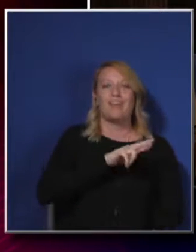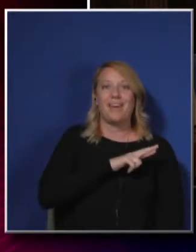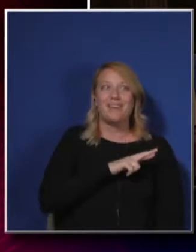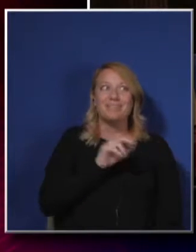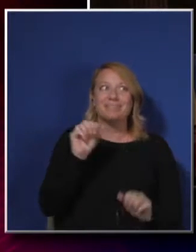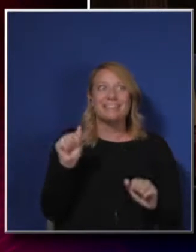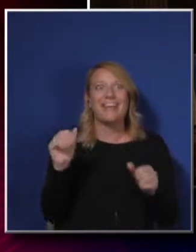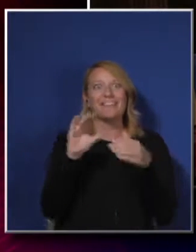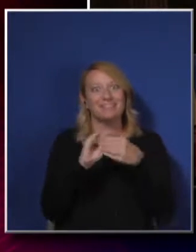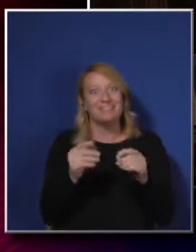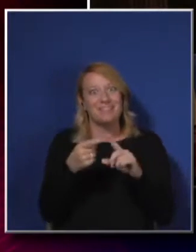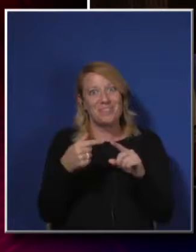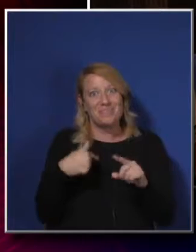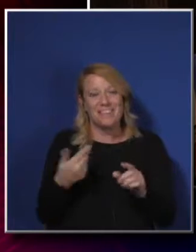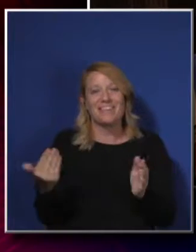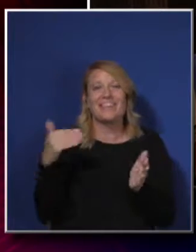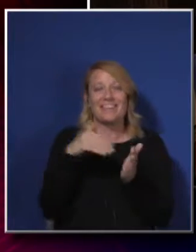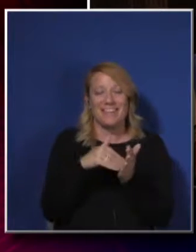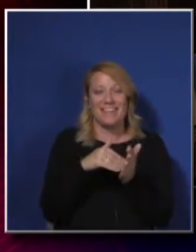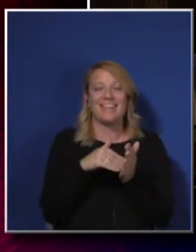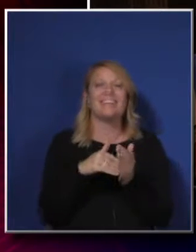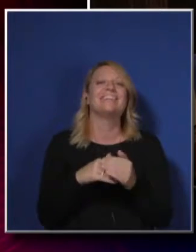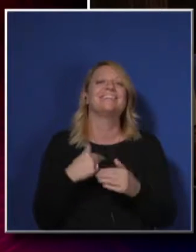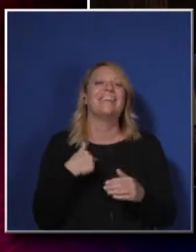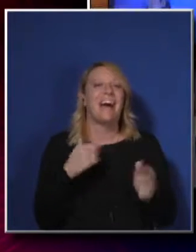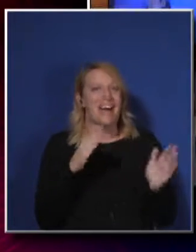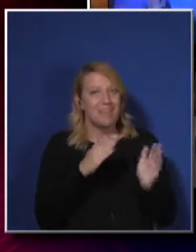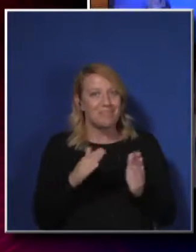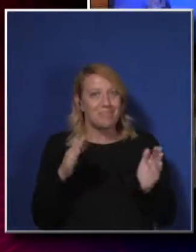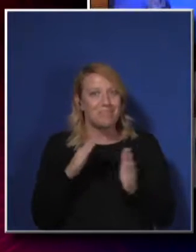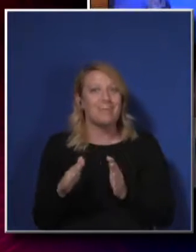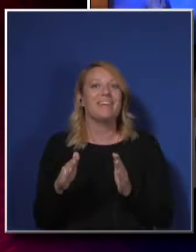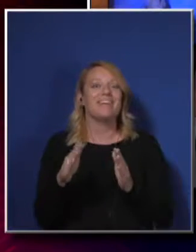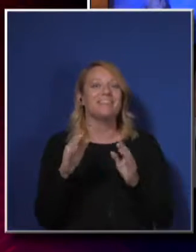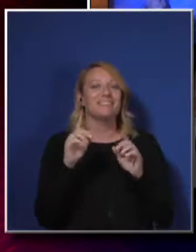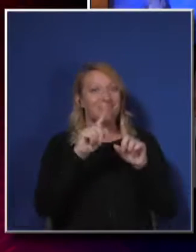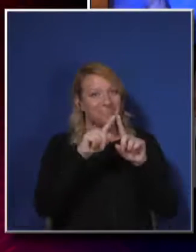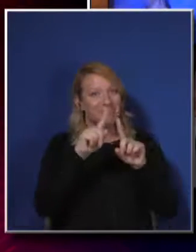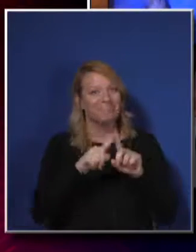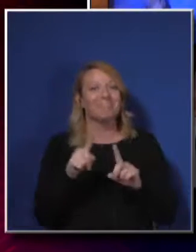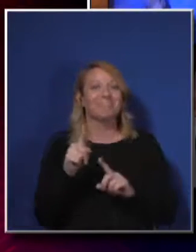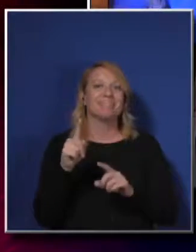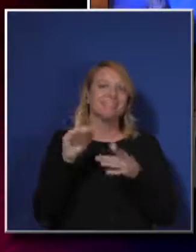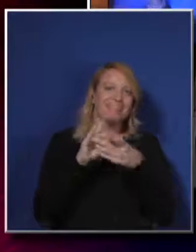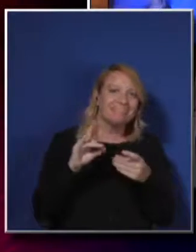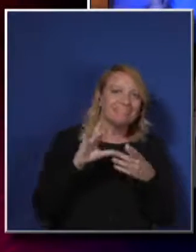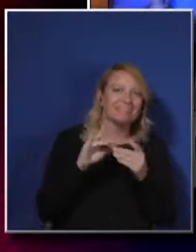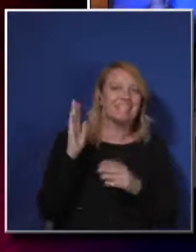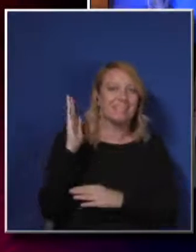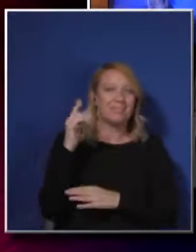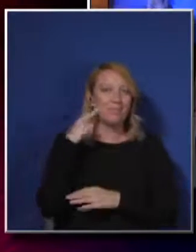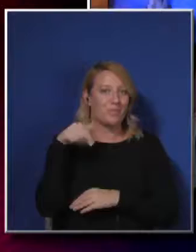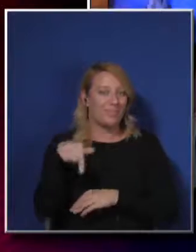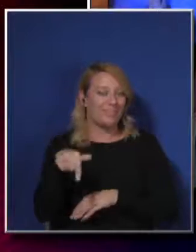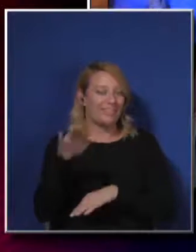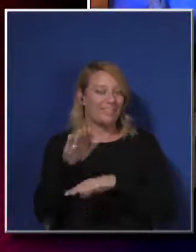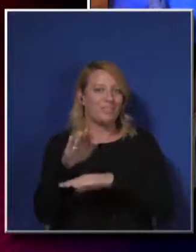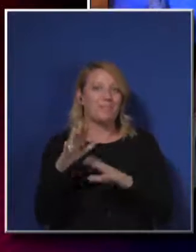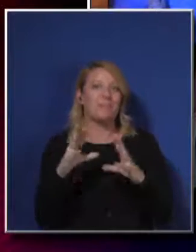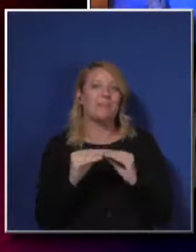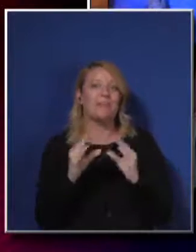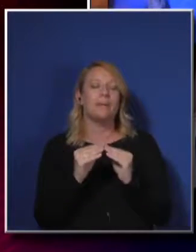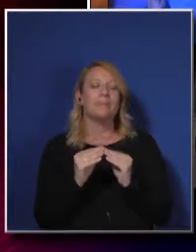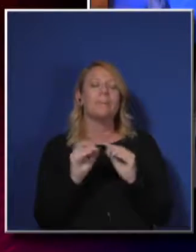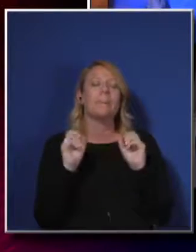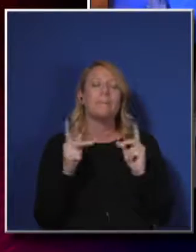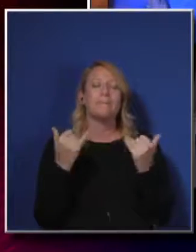I prepared 4 brief speeches for this afternoon. So let's talk about the strategic